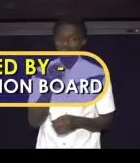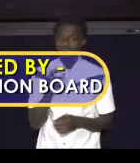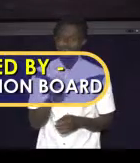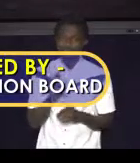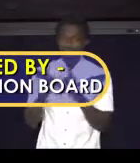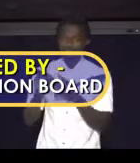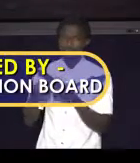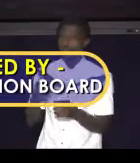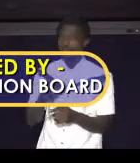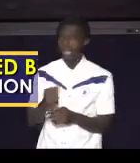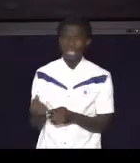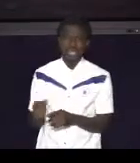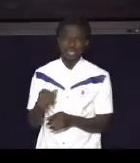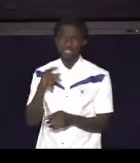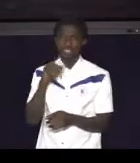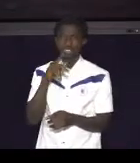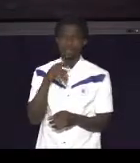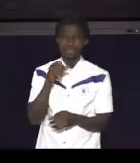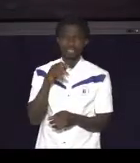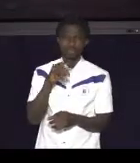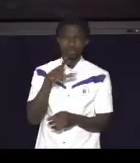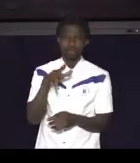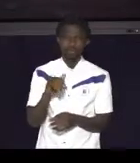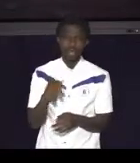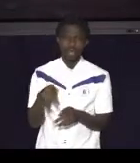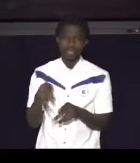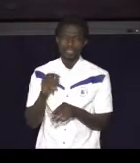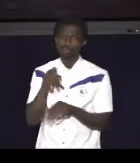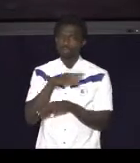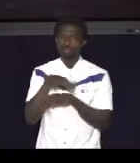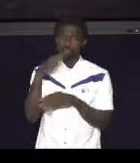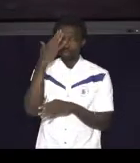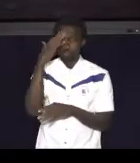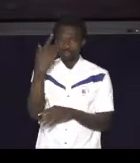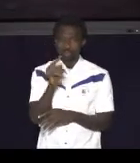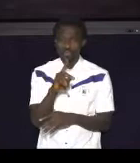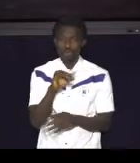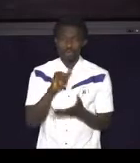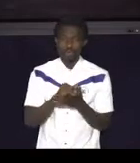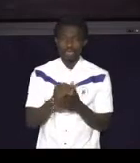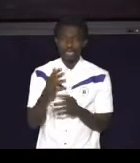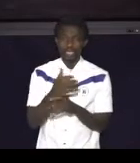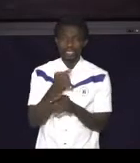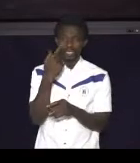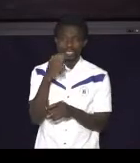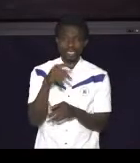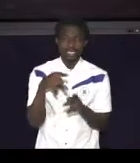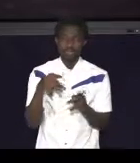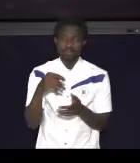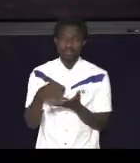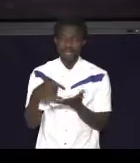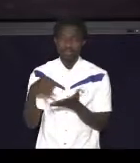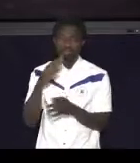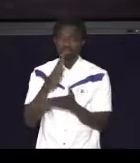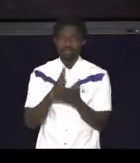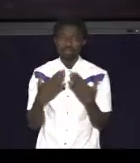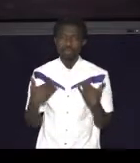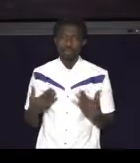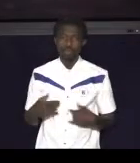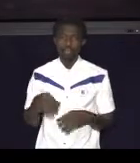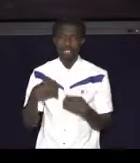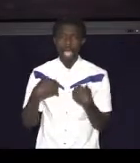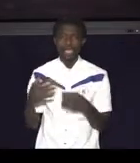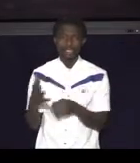to any particular person because you do not know the one who took the pencil. Somebody has taken my